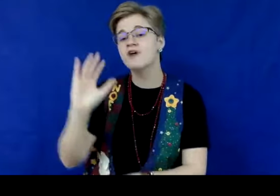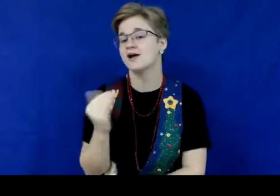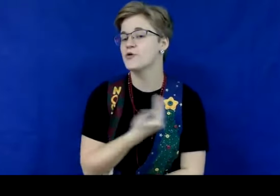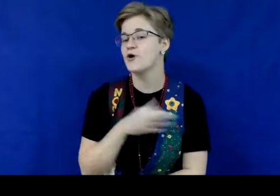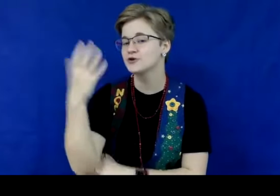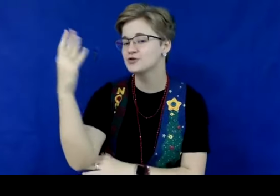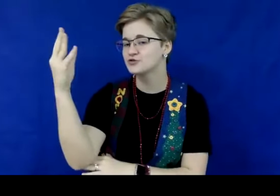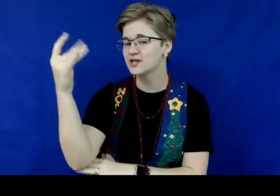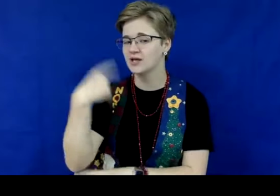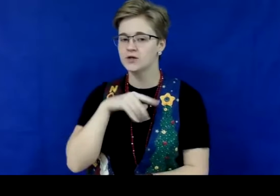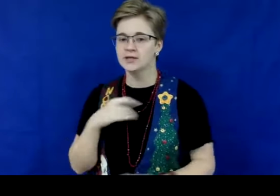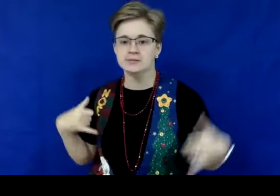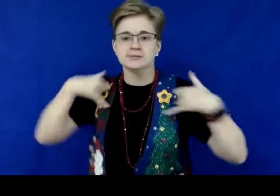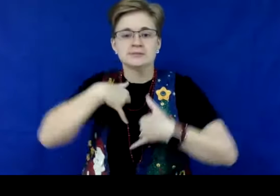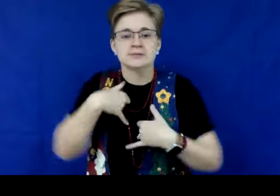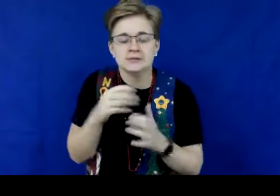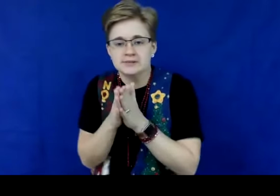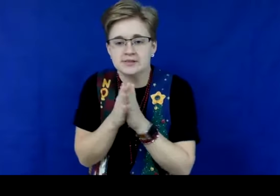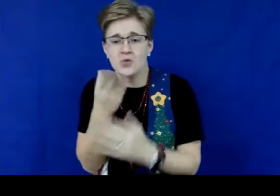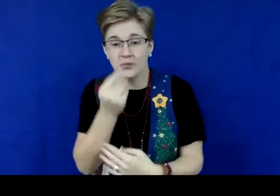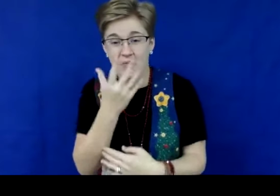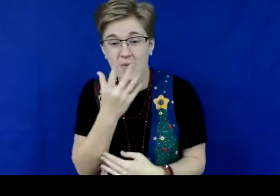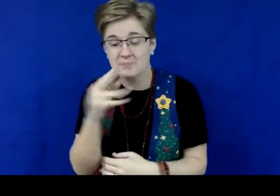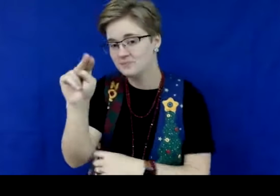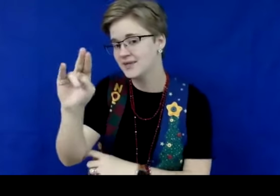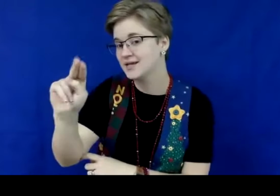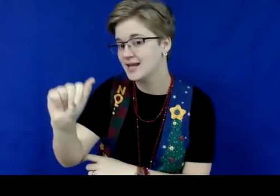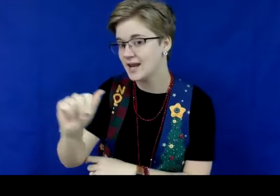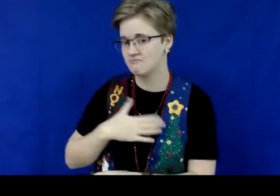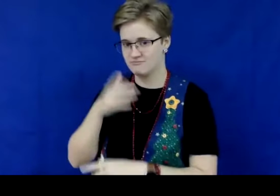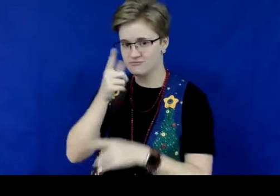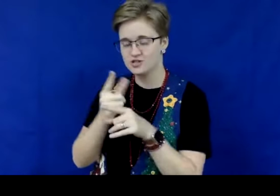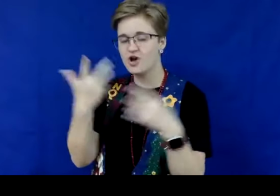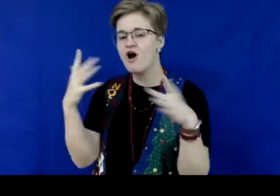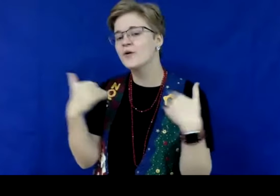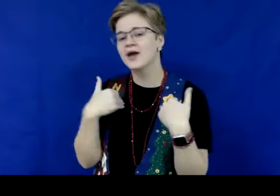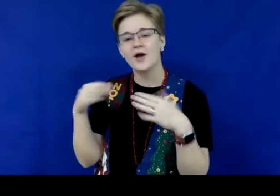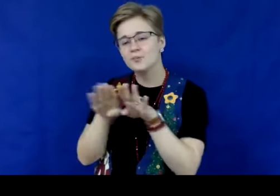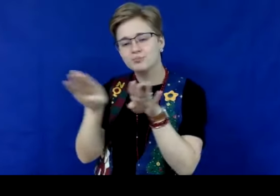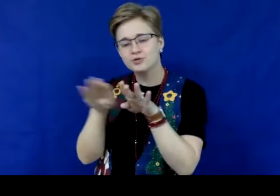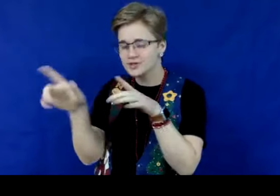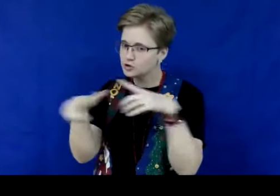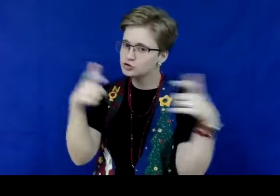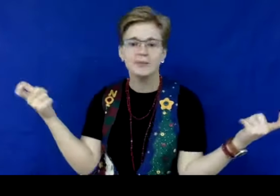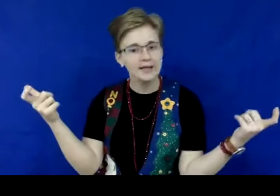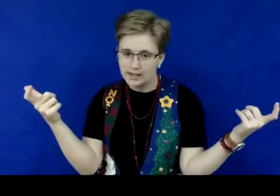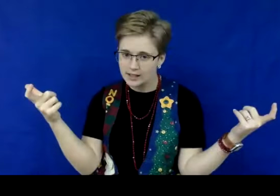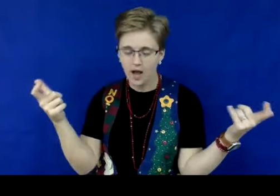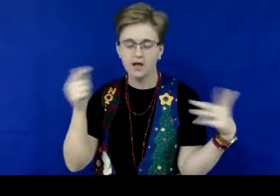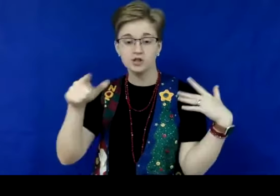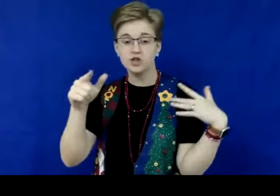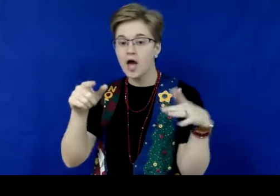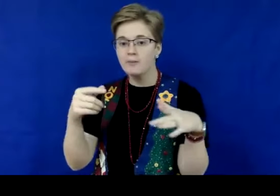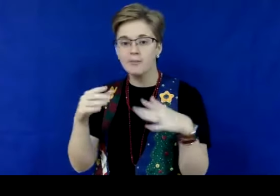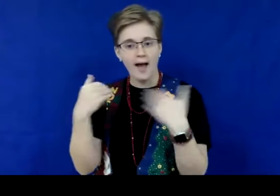We'd bundle up so we're warm. Nina is already wearing her boots that are too big for her. She has been wearing them